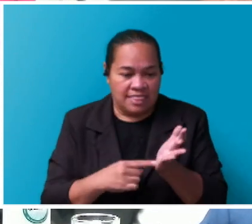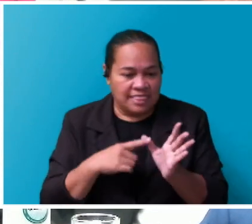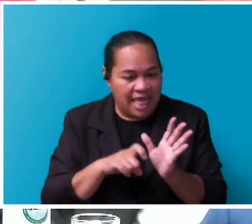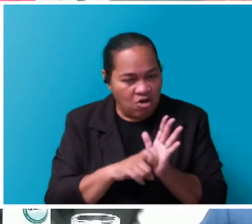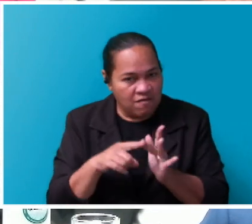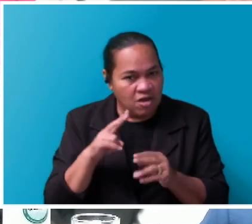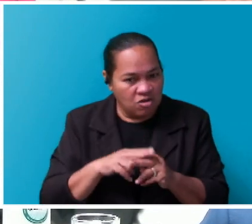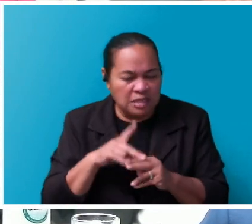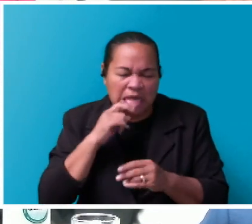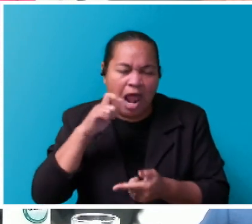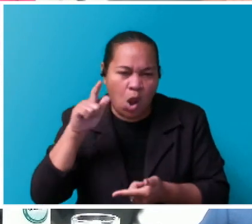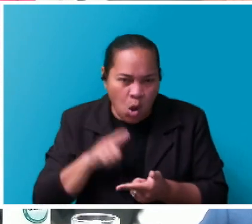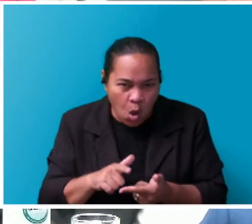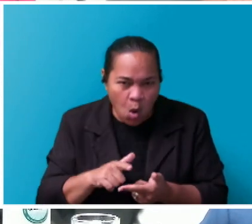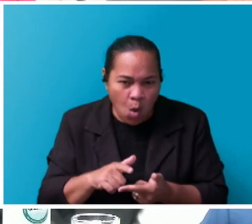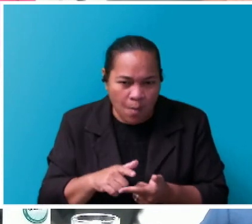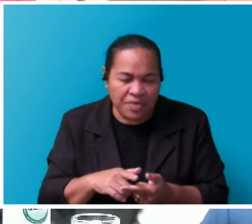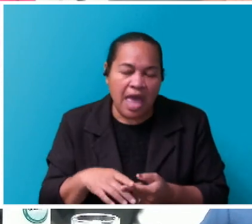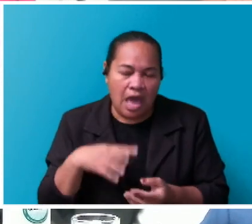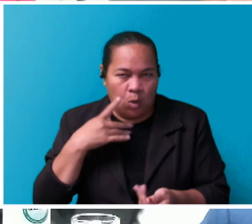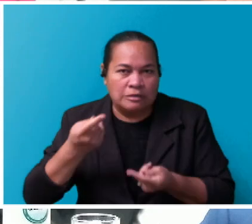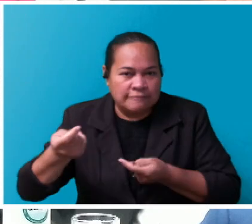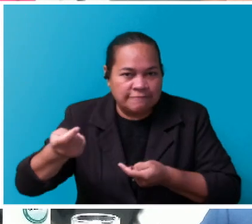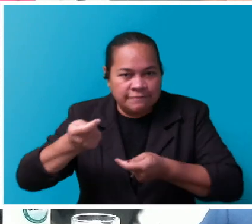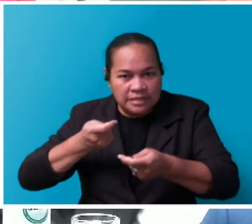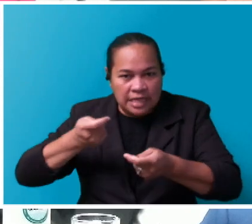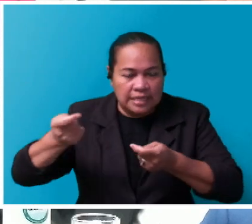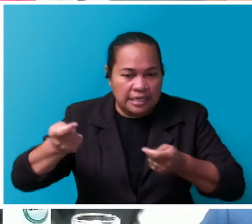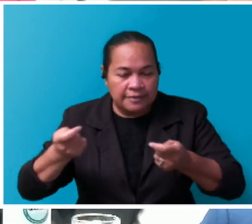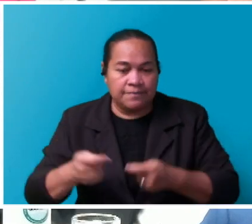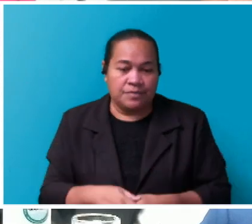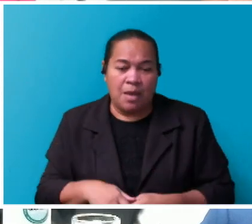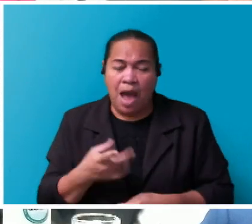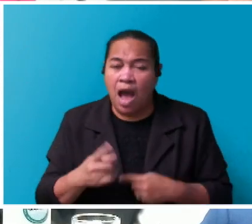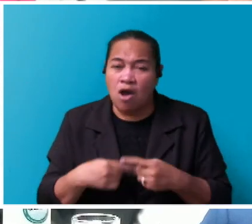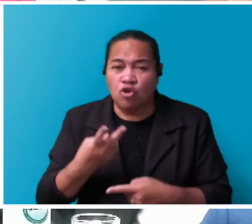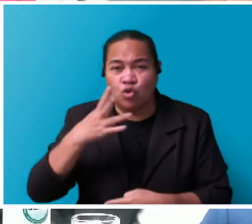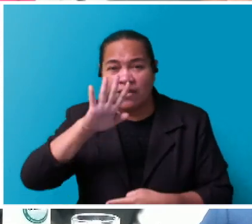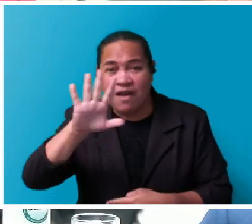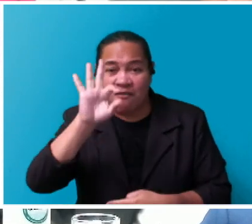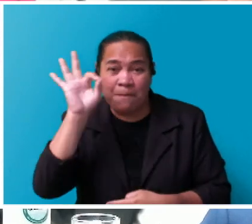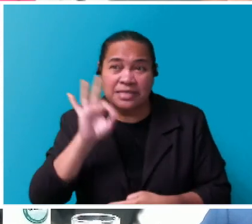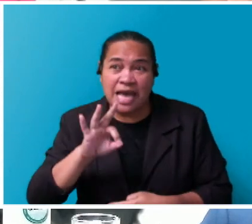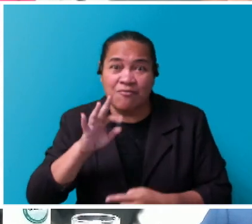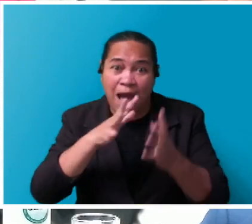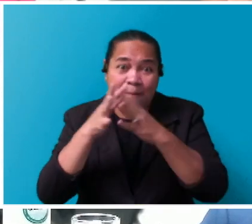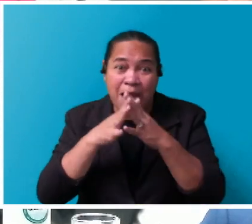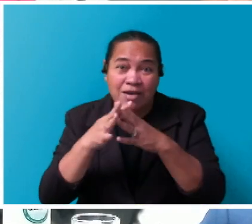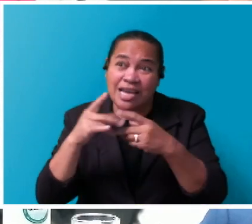generally low and facilitative. About 25% of US goods are